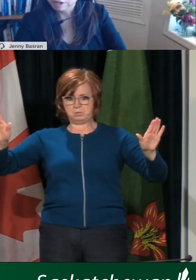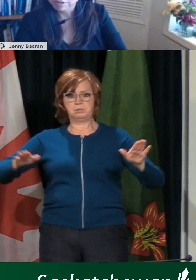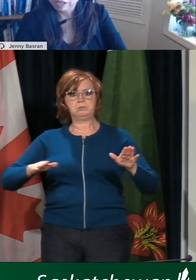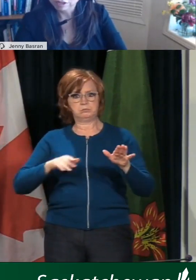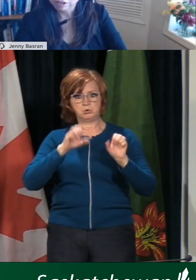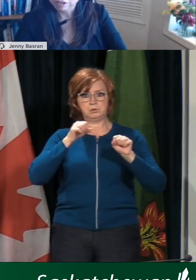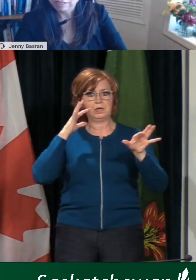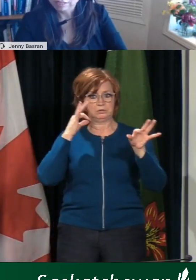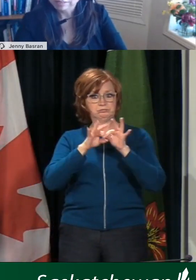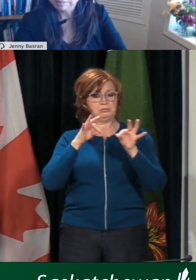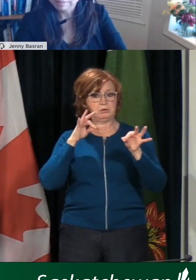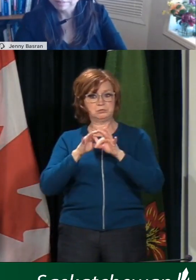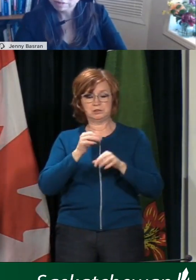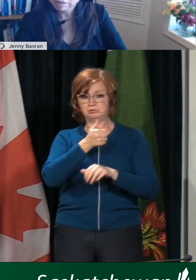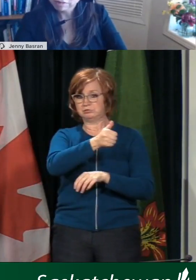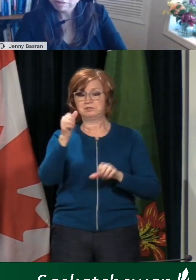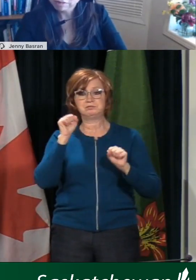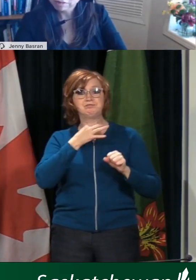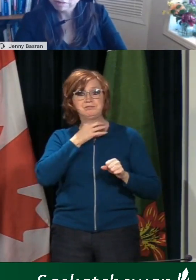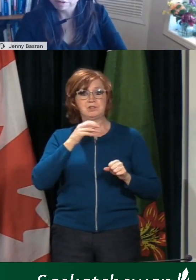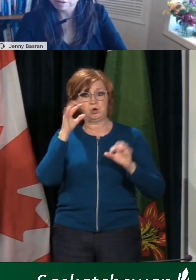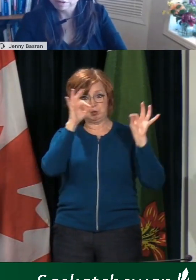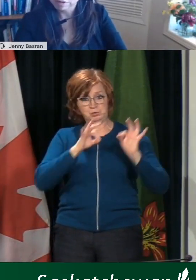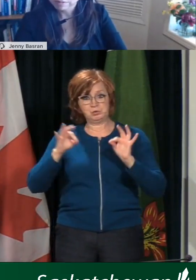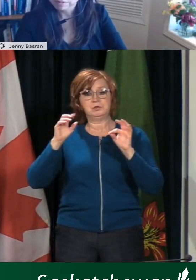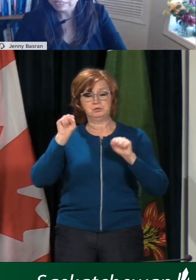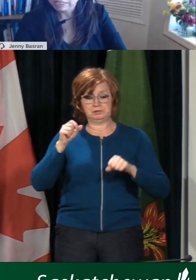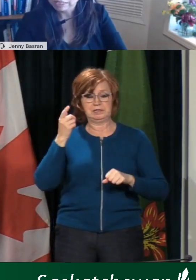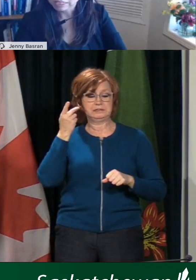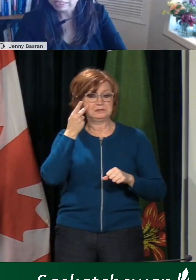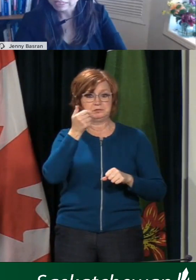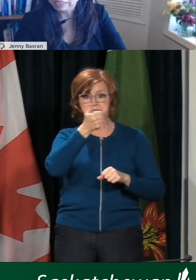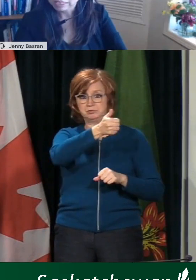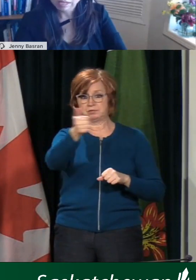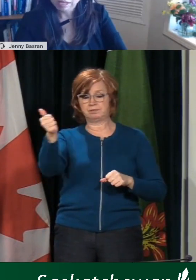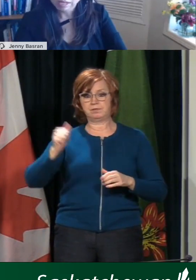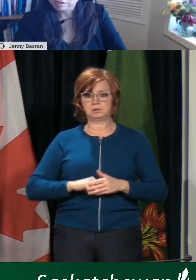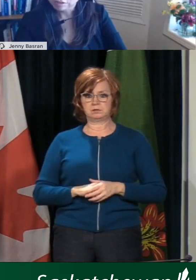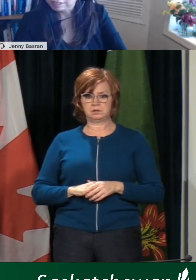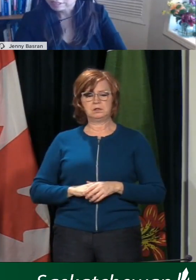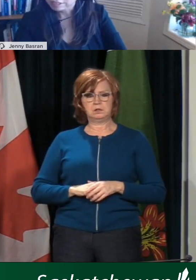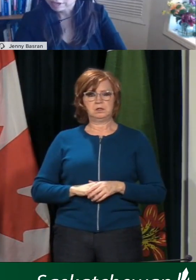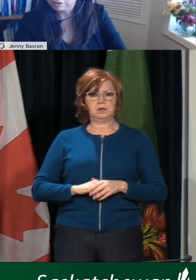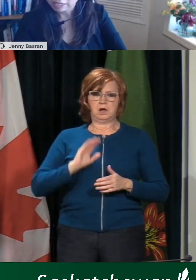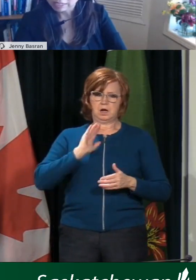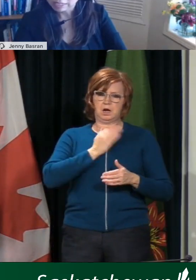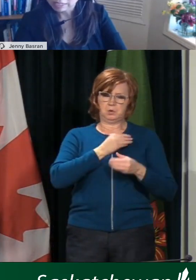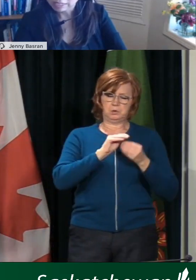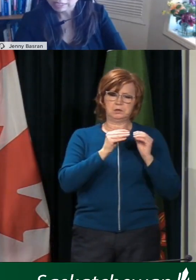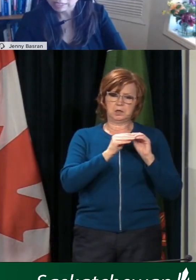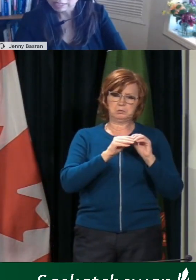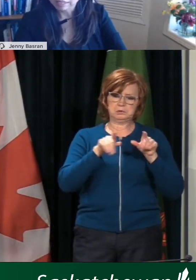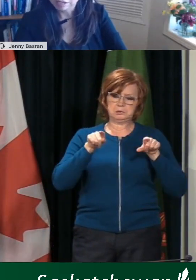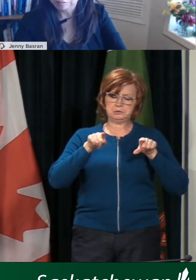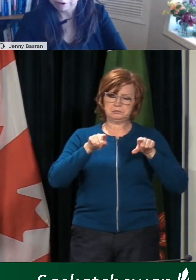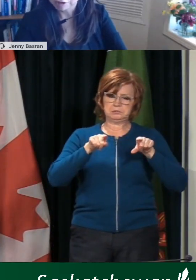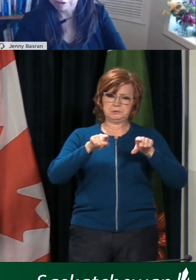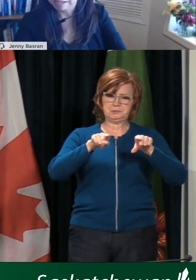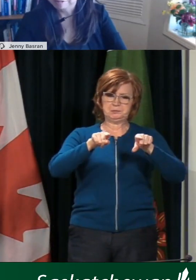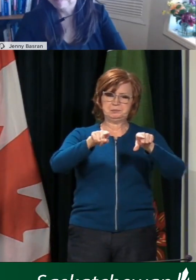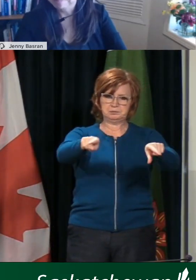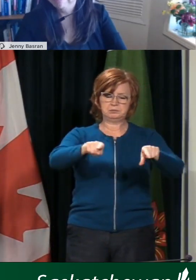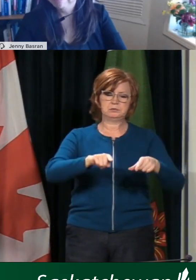on a regular basis. And we're fairly on par with the rest of Canada with a few differences around transit and the parks